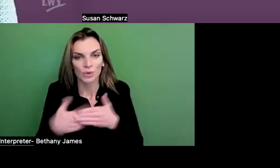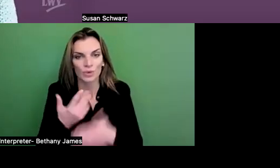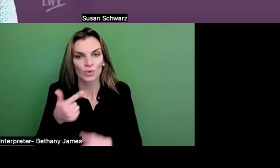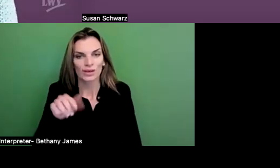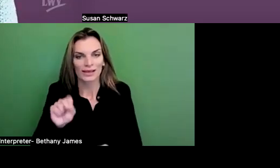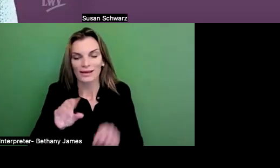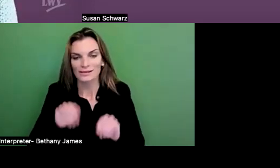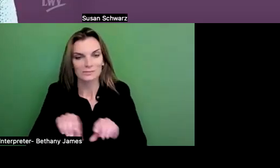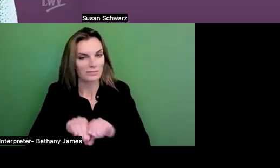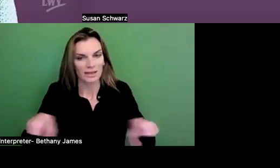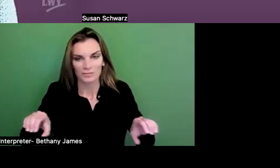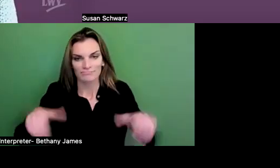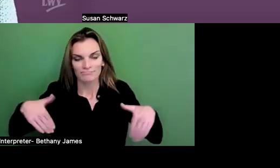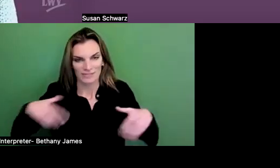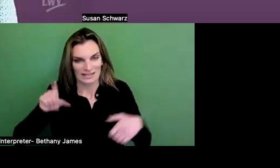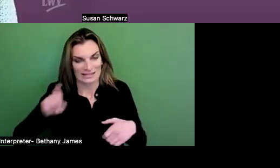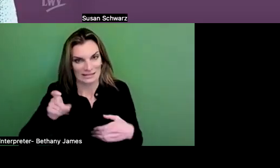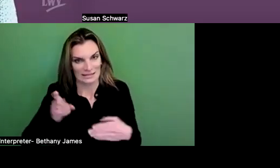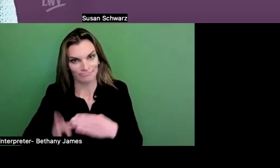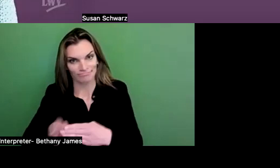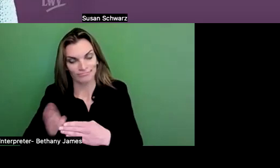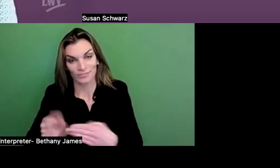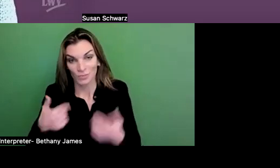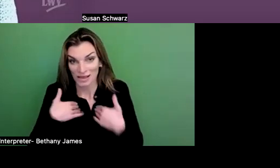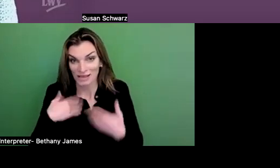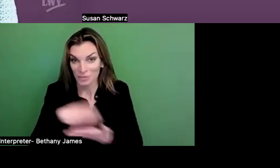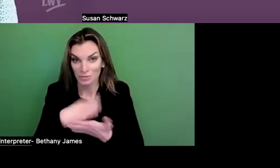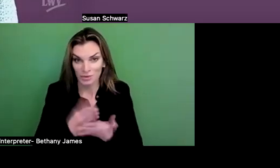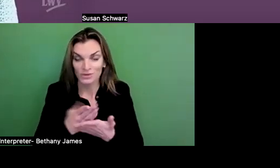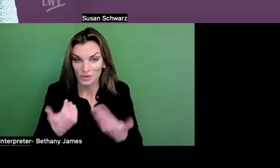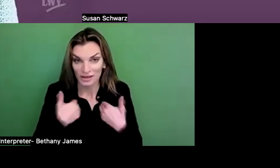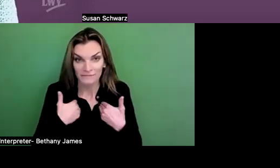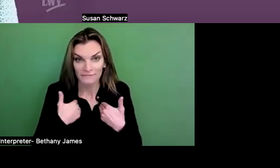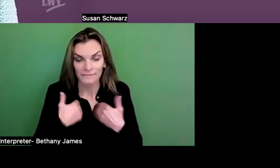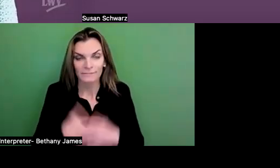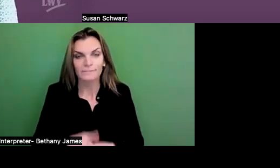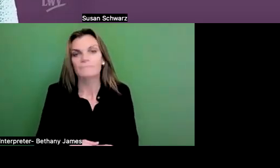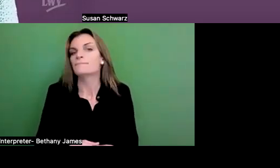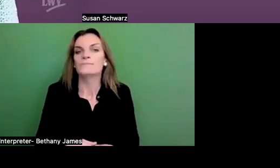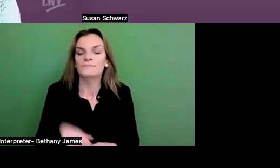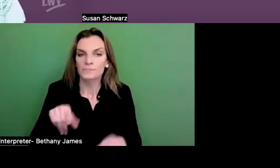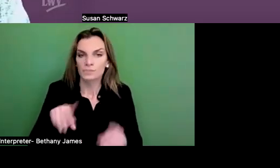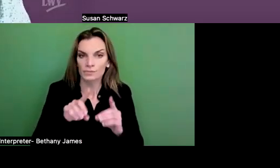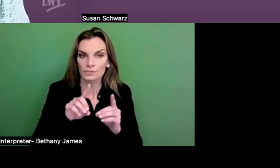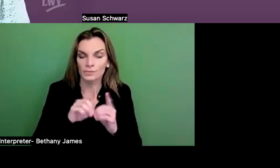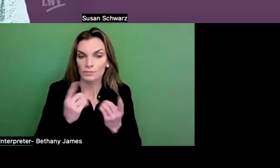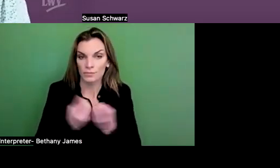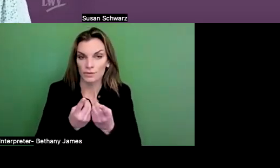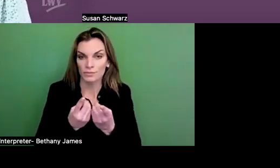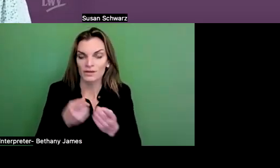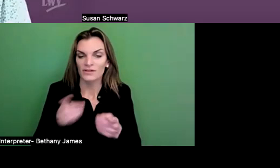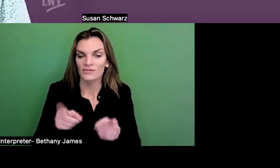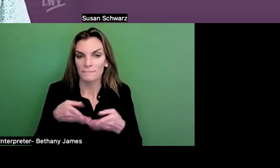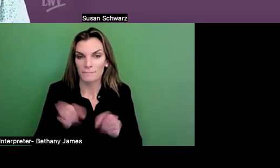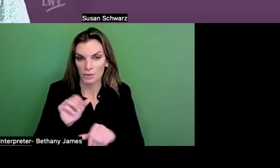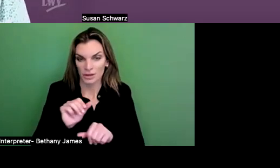And we have a budget for these, and then the Department of Public Works puts a